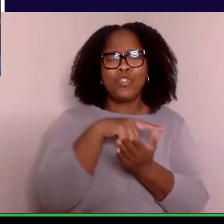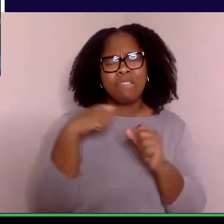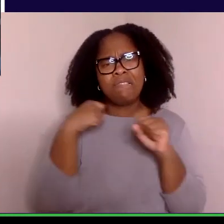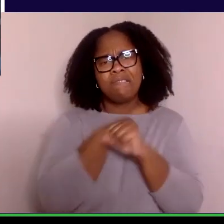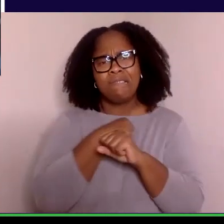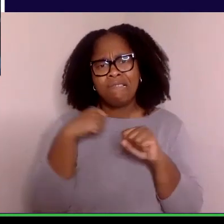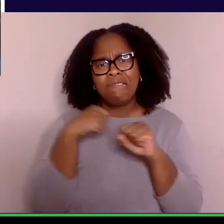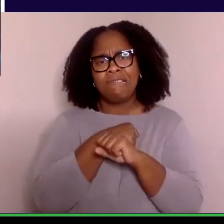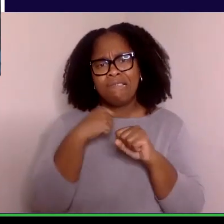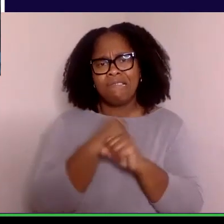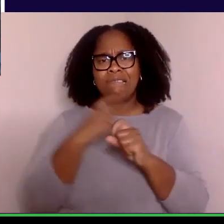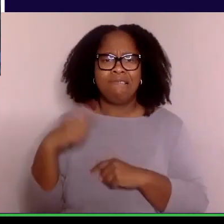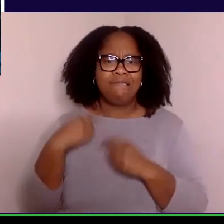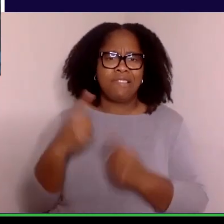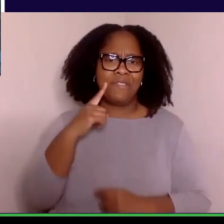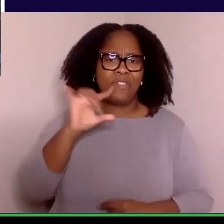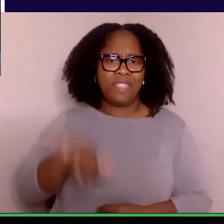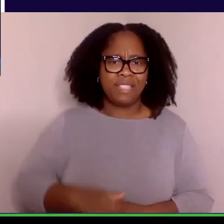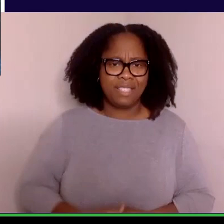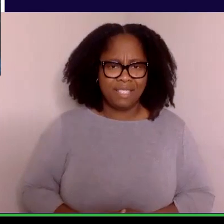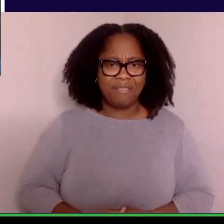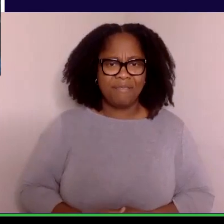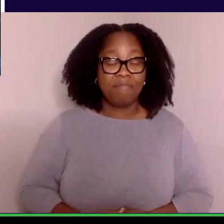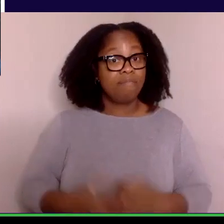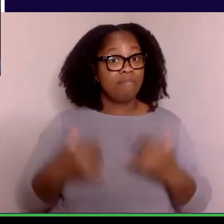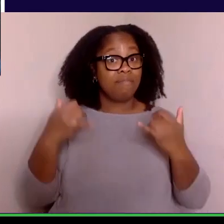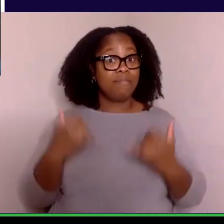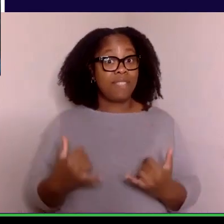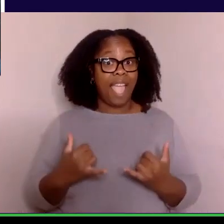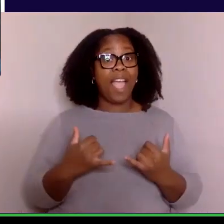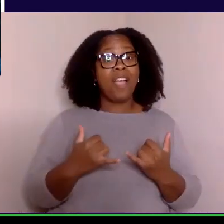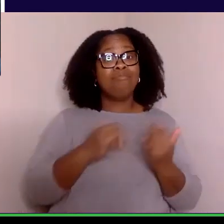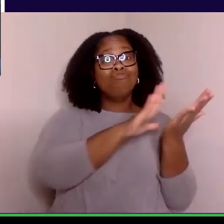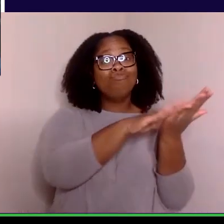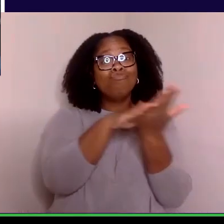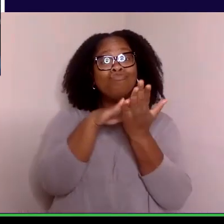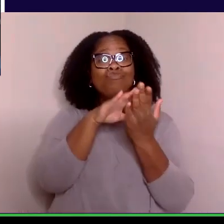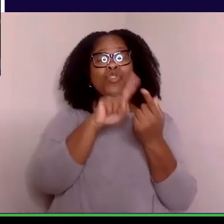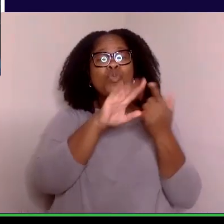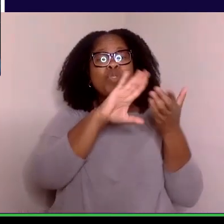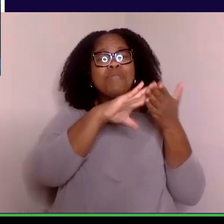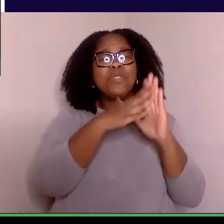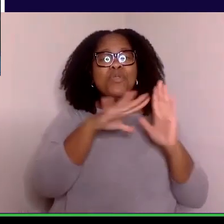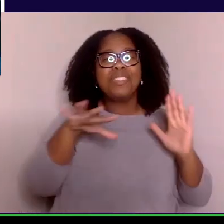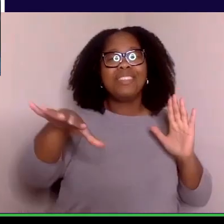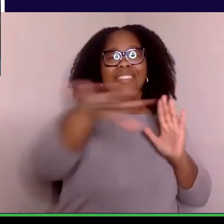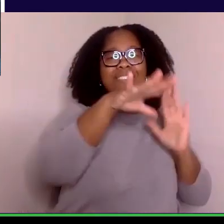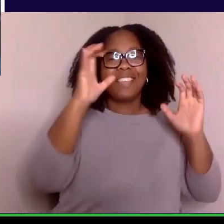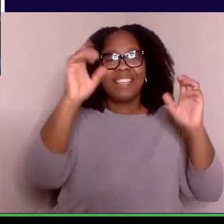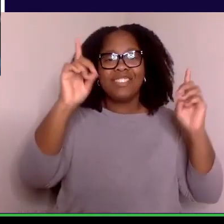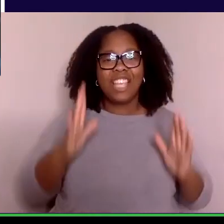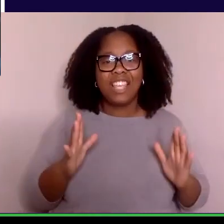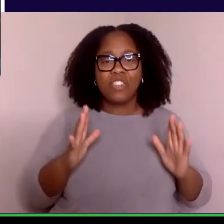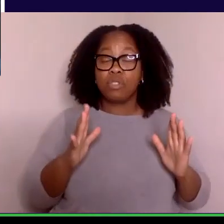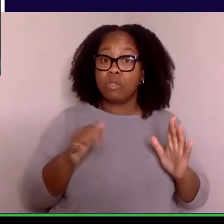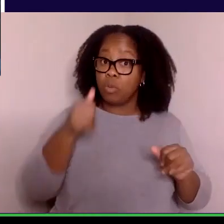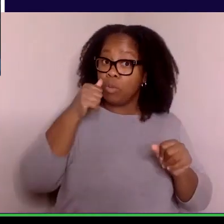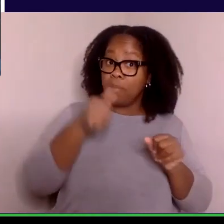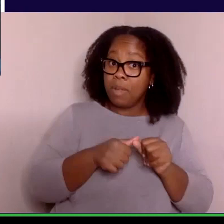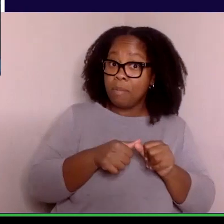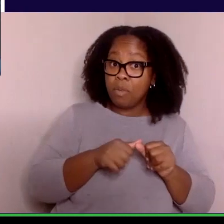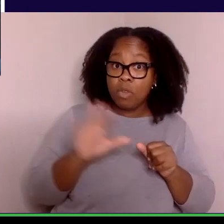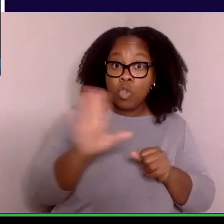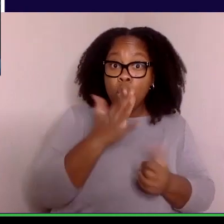this. So now on to some shout outs to our community of educators. Remember, share your